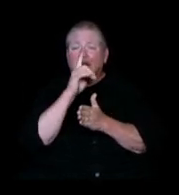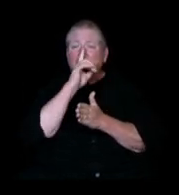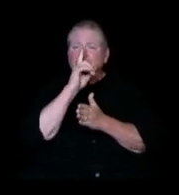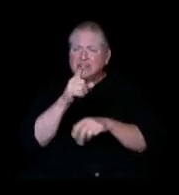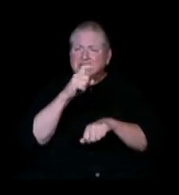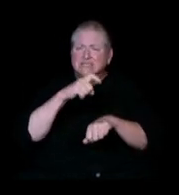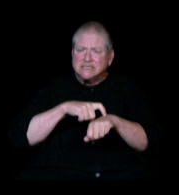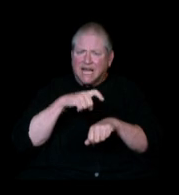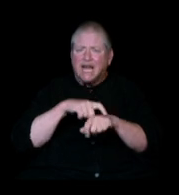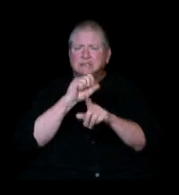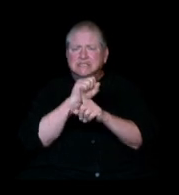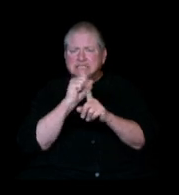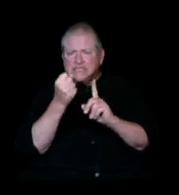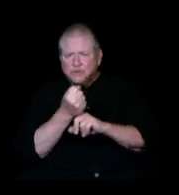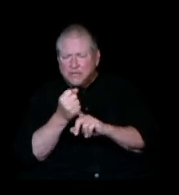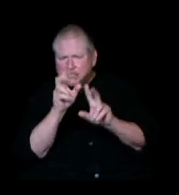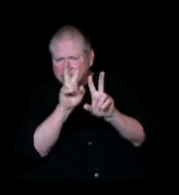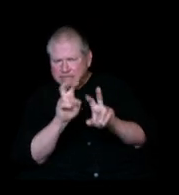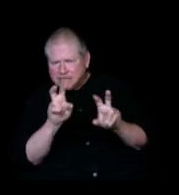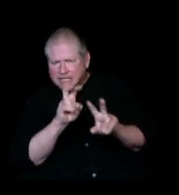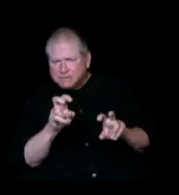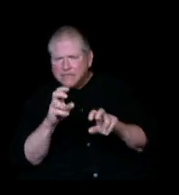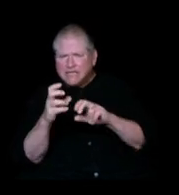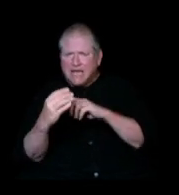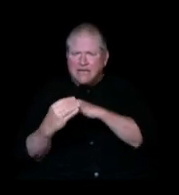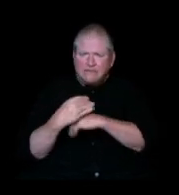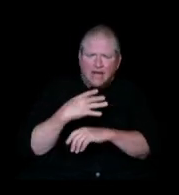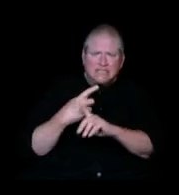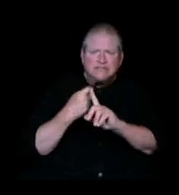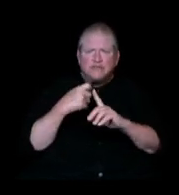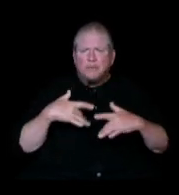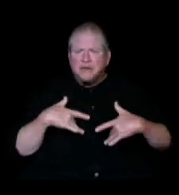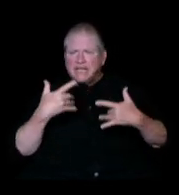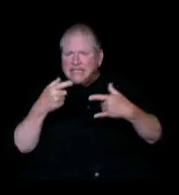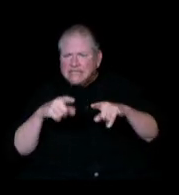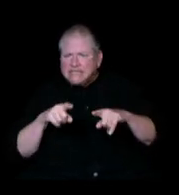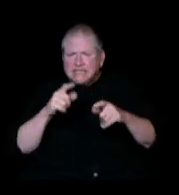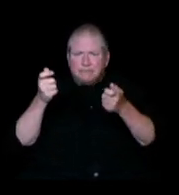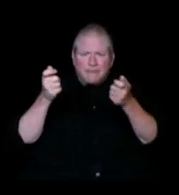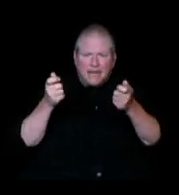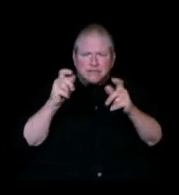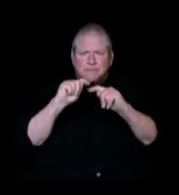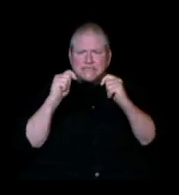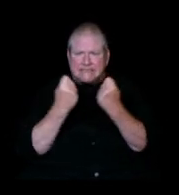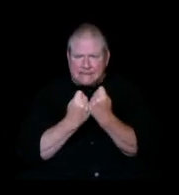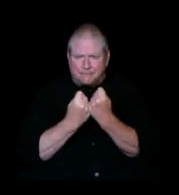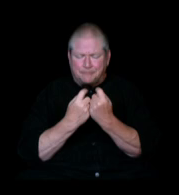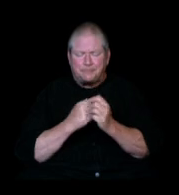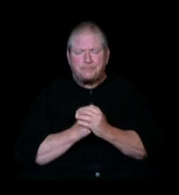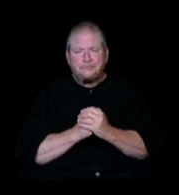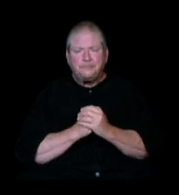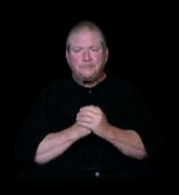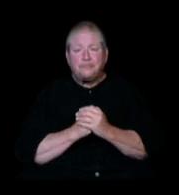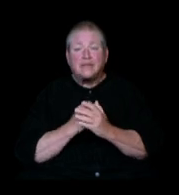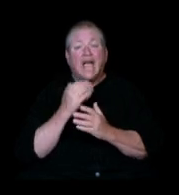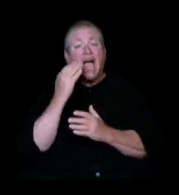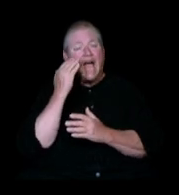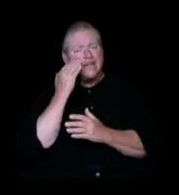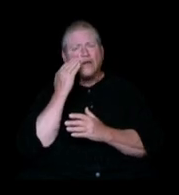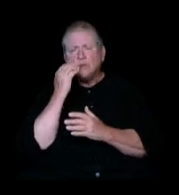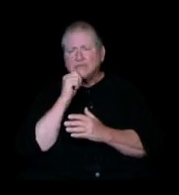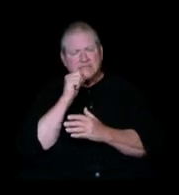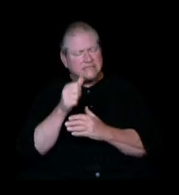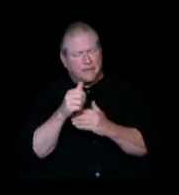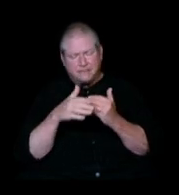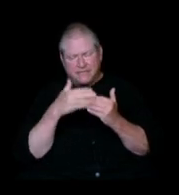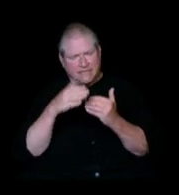situational assessment and advice from the incidents management team. I know this has not been easy